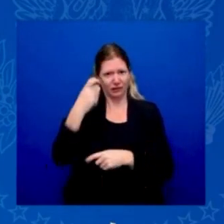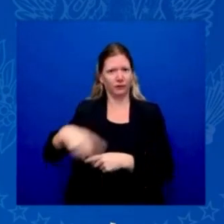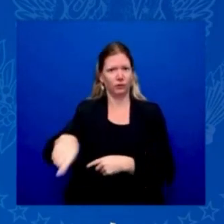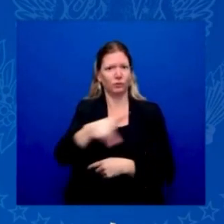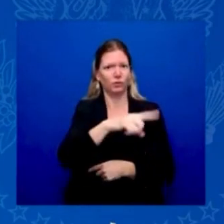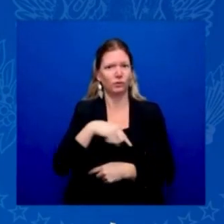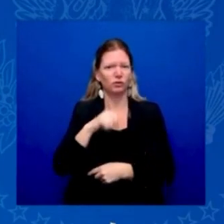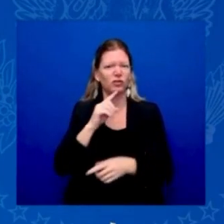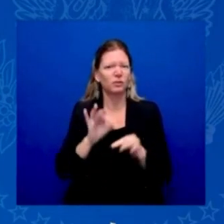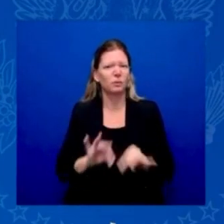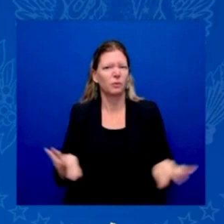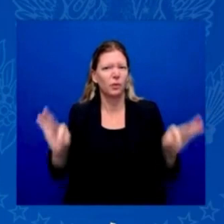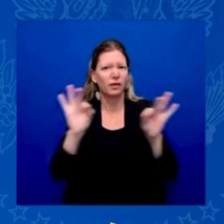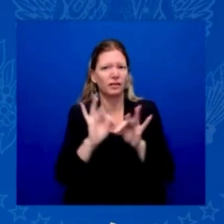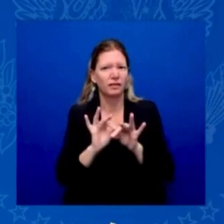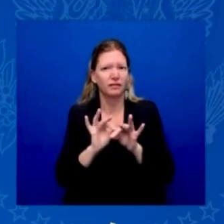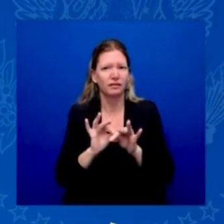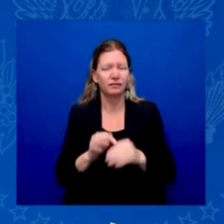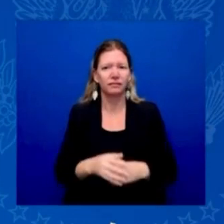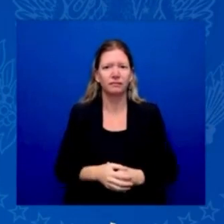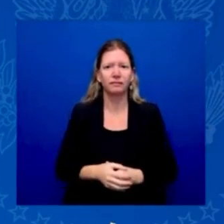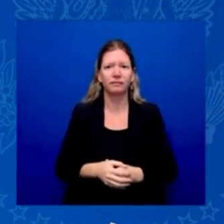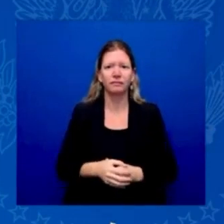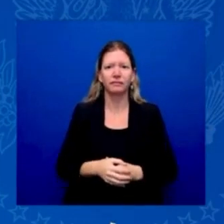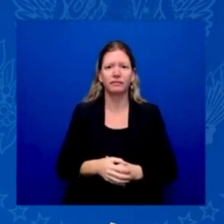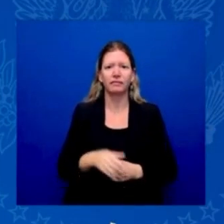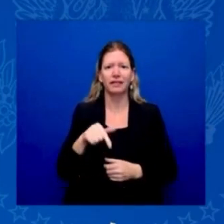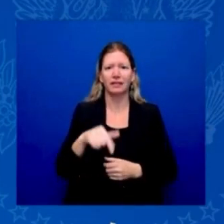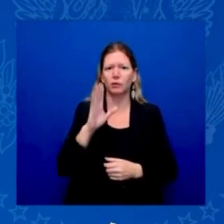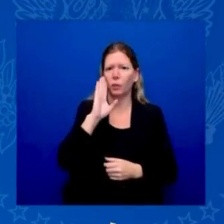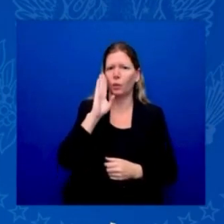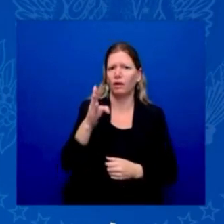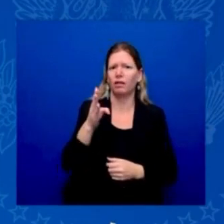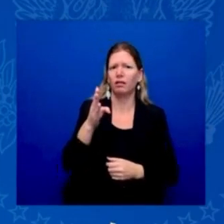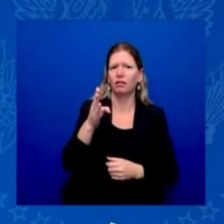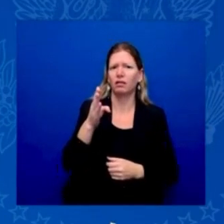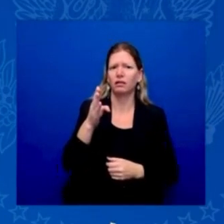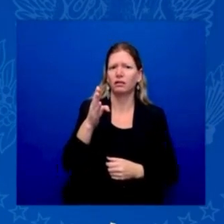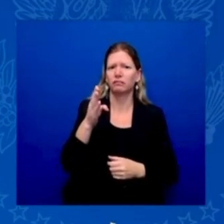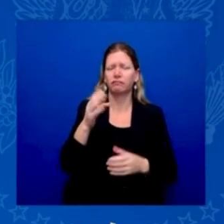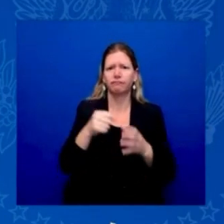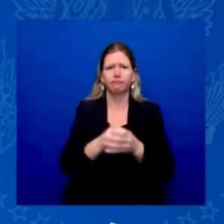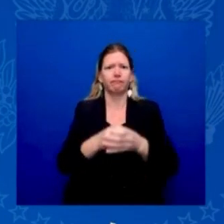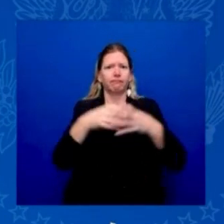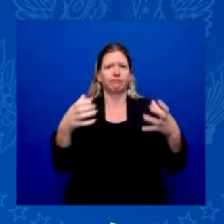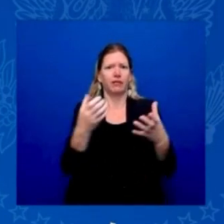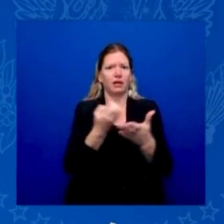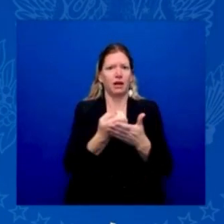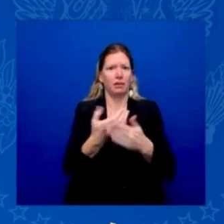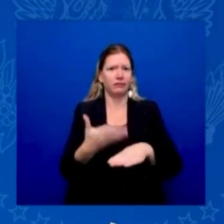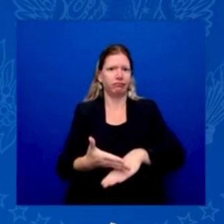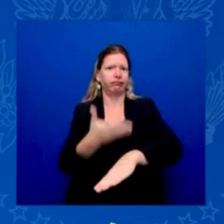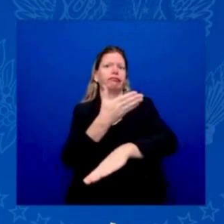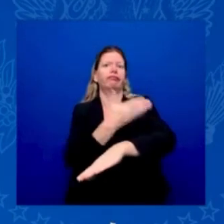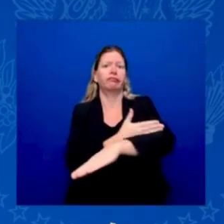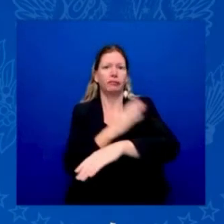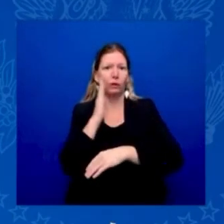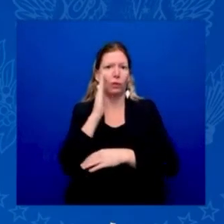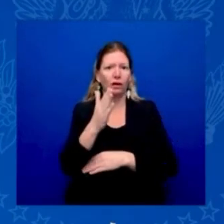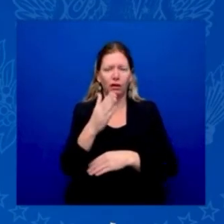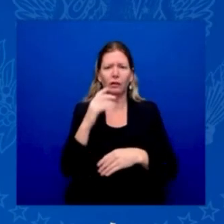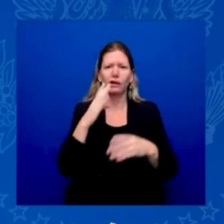This will scale up our economy's growth, opening enormous potential for mutual